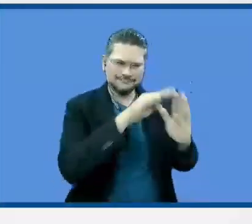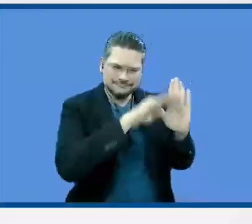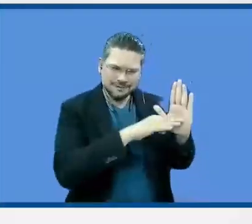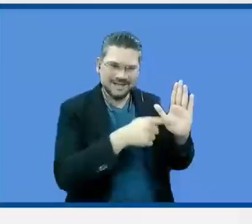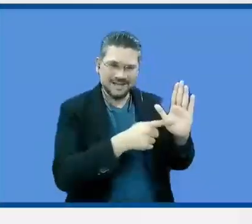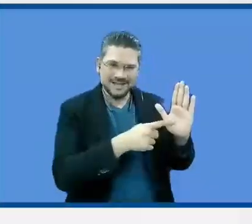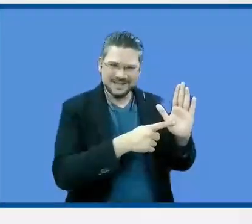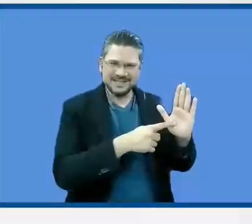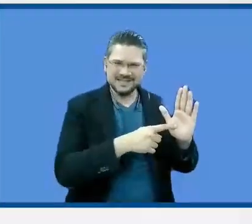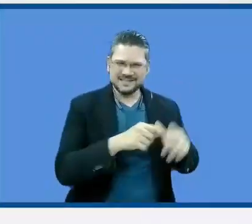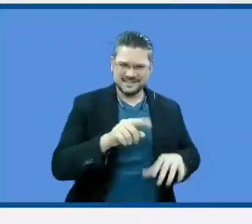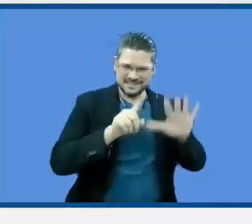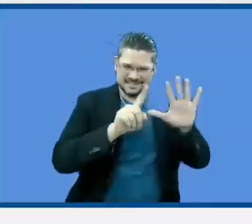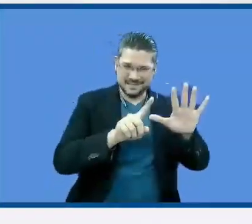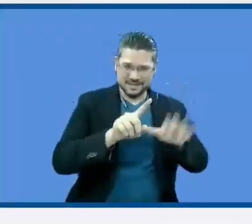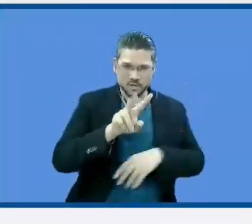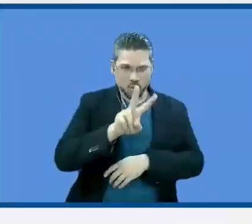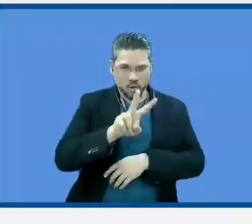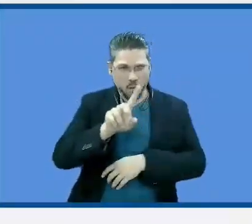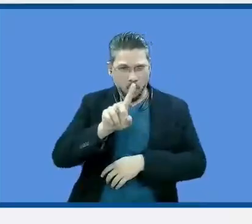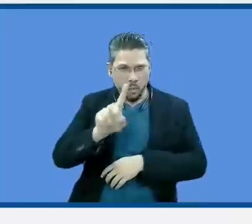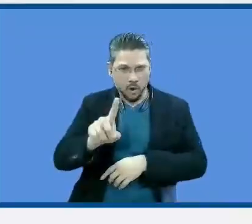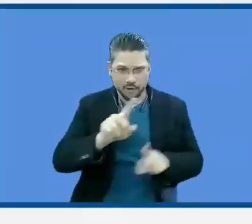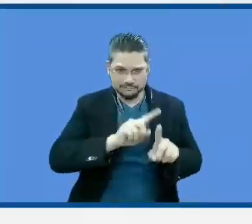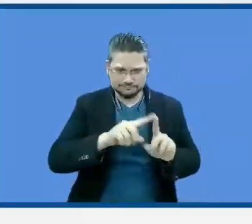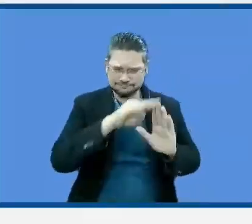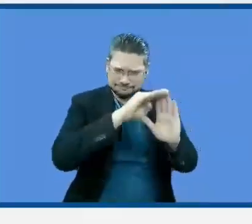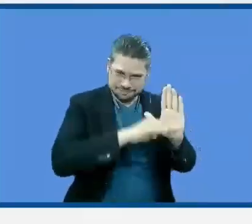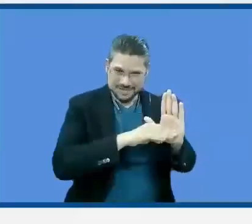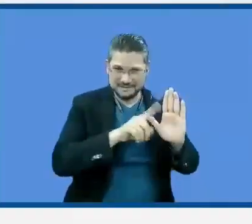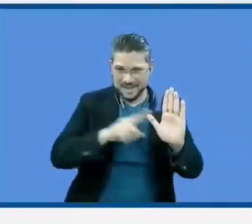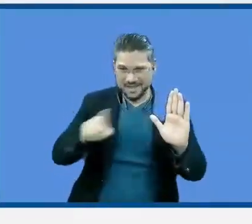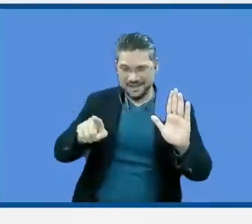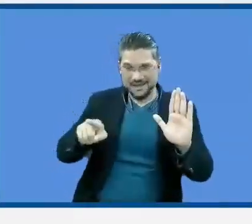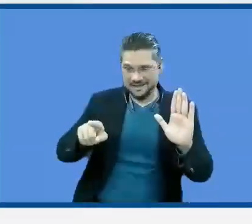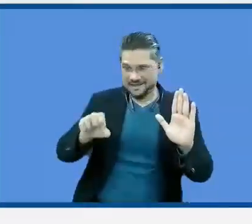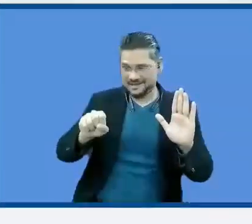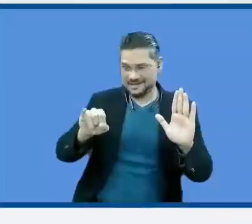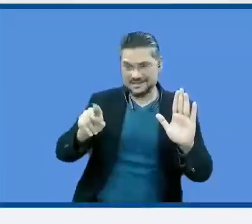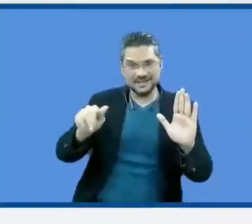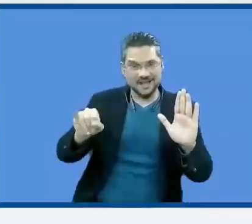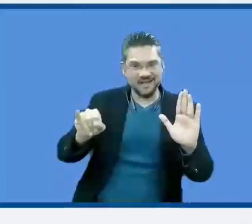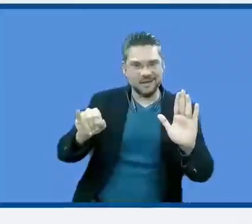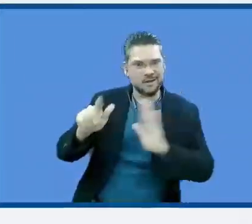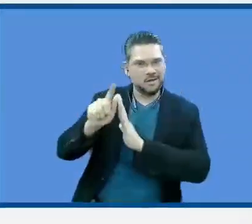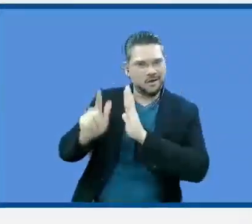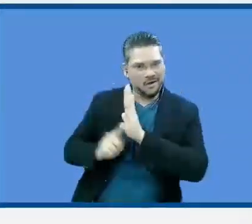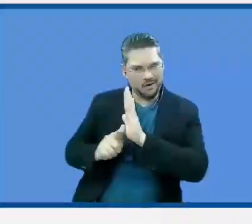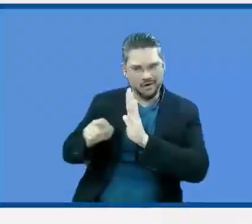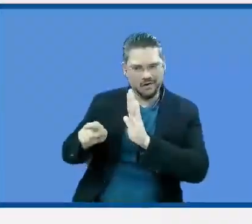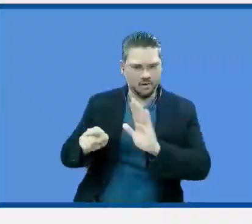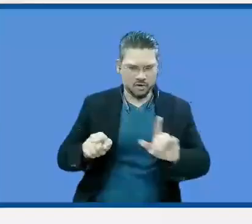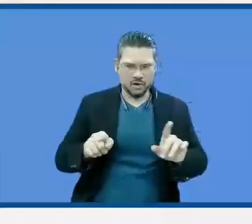system. However, the Sinai law, along with a group of conventions